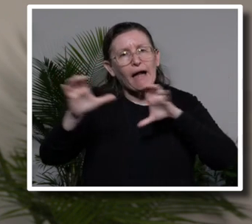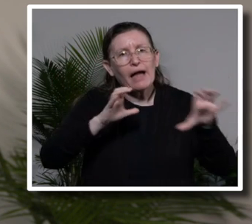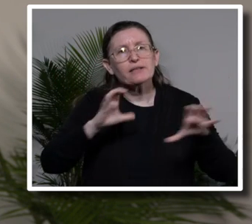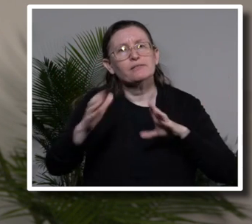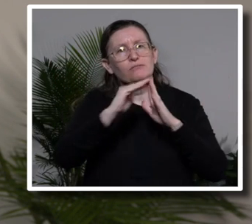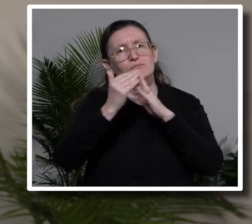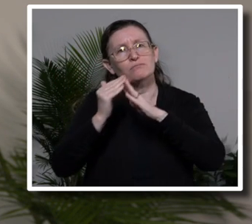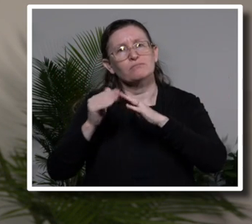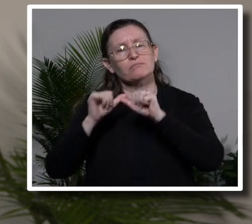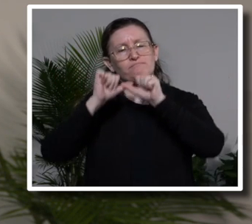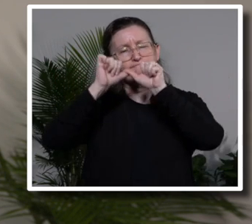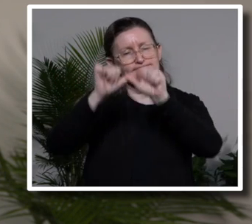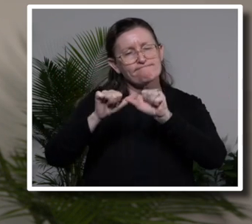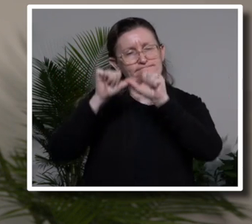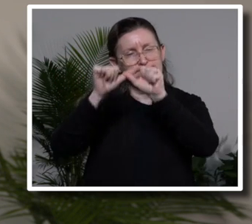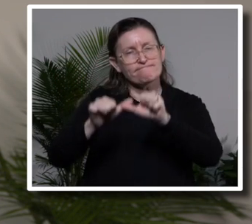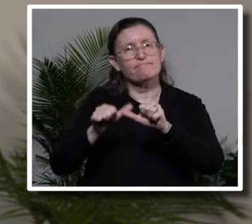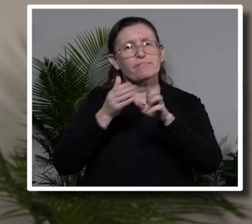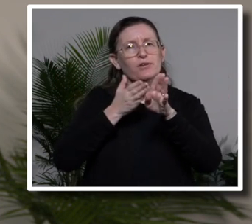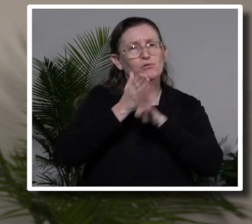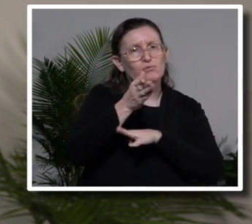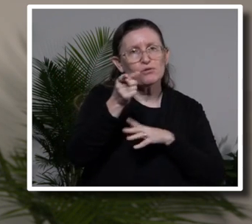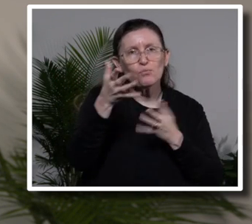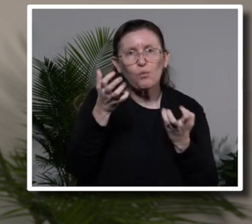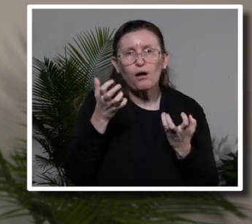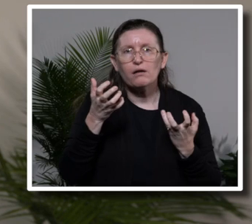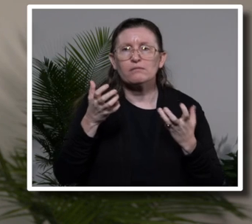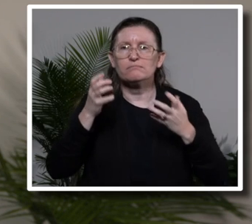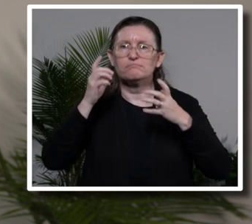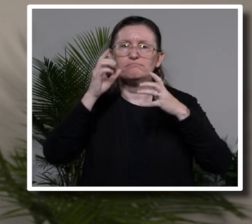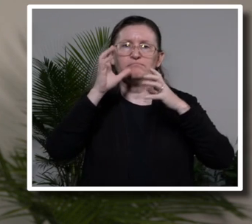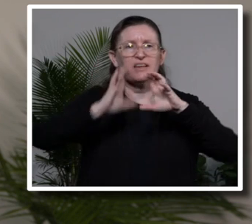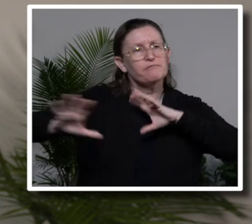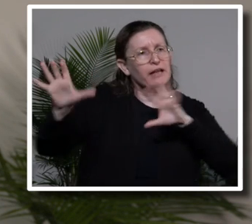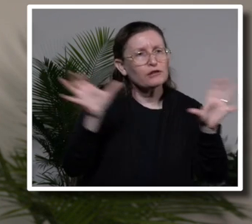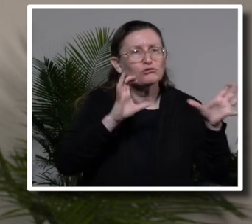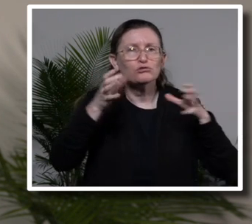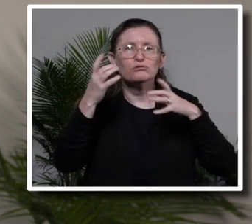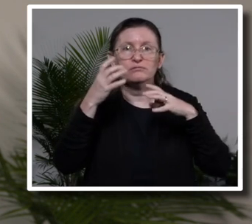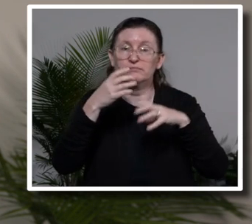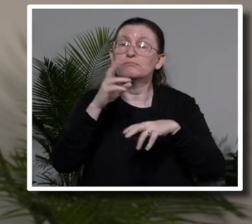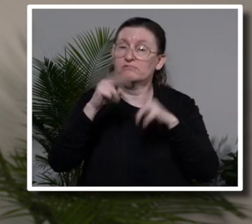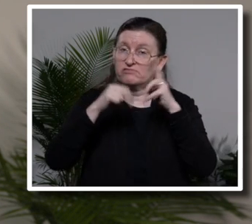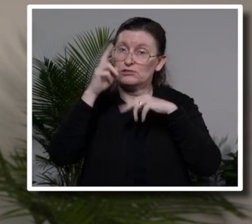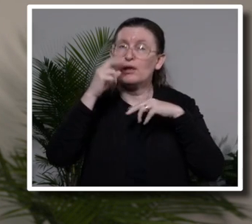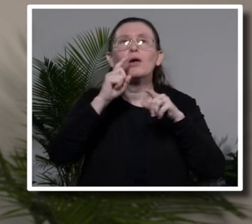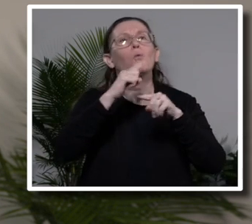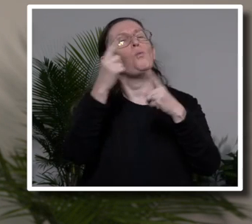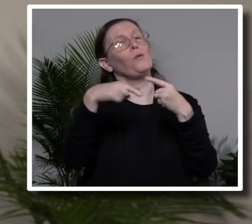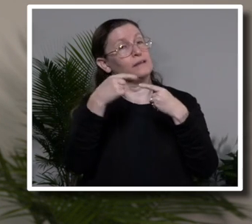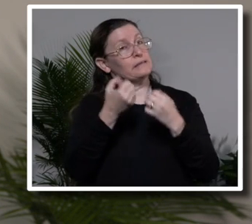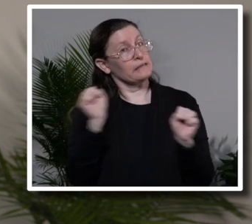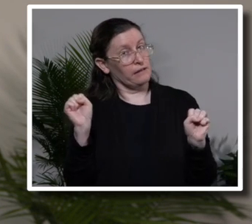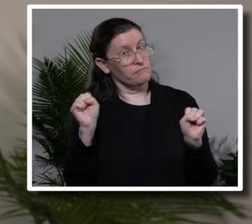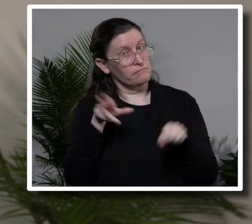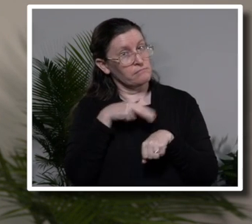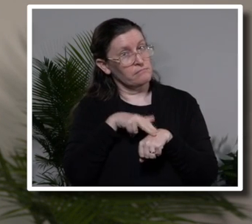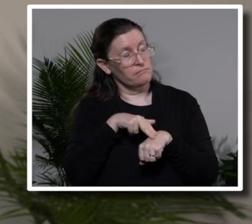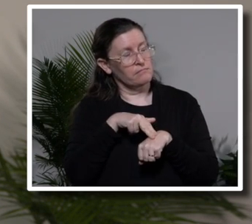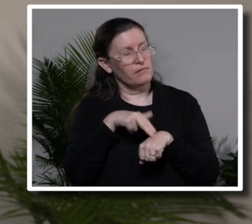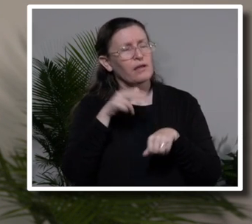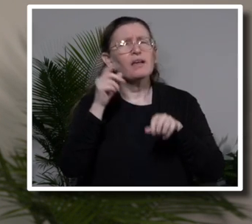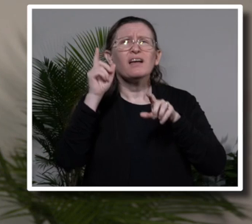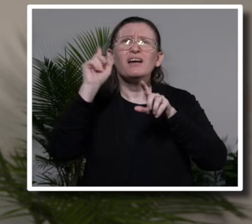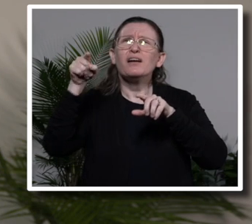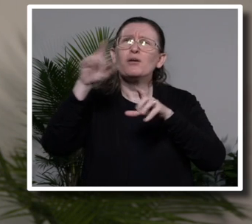Keep striving for whatever career you want. Continue going on adventures, when safe, of course. Leave here today and go